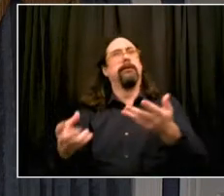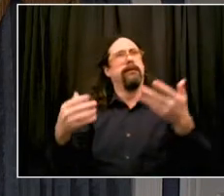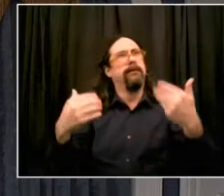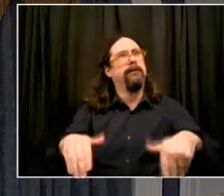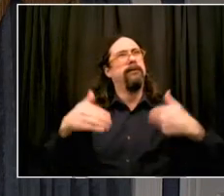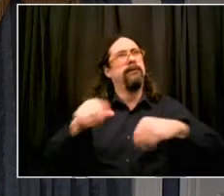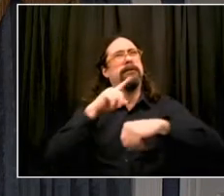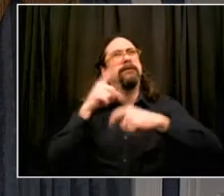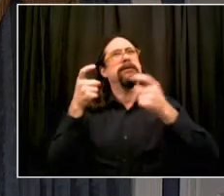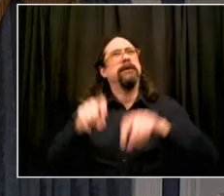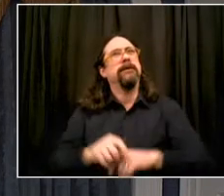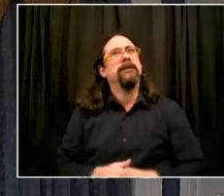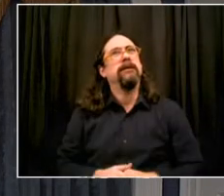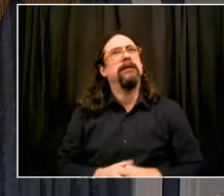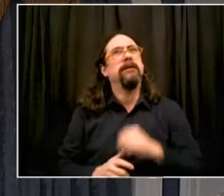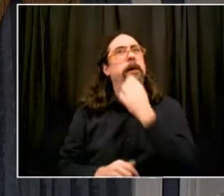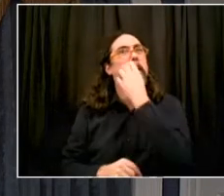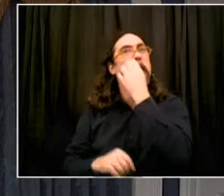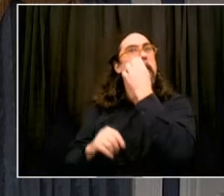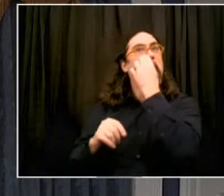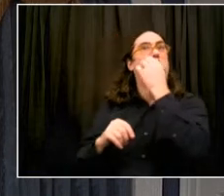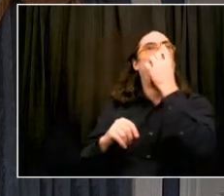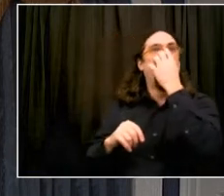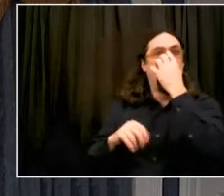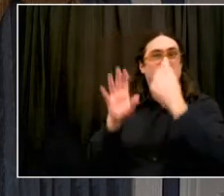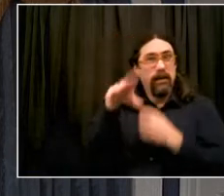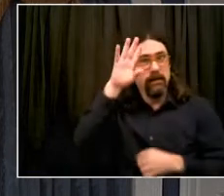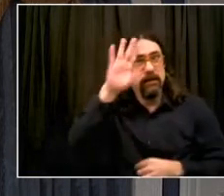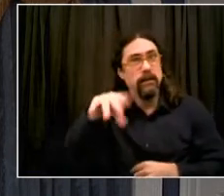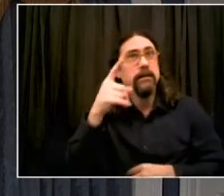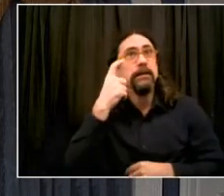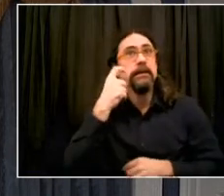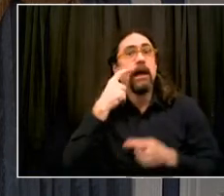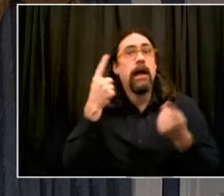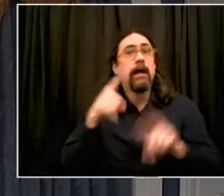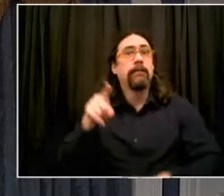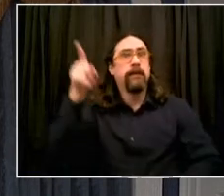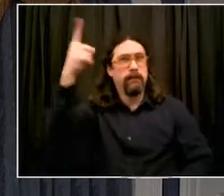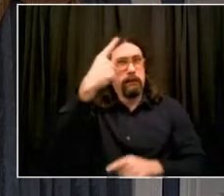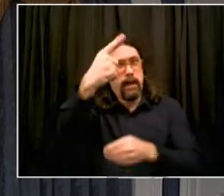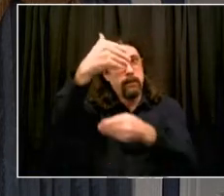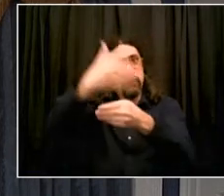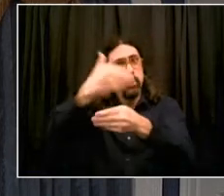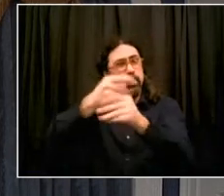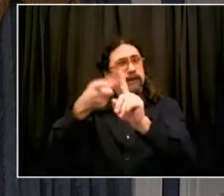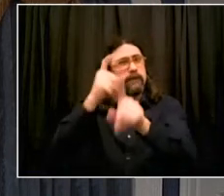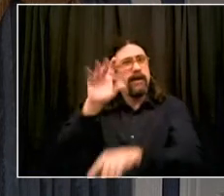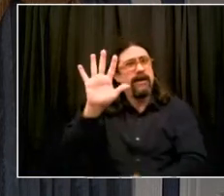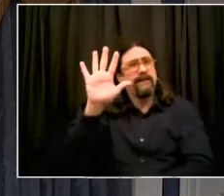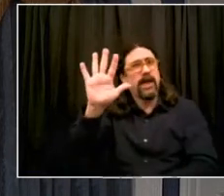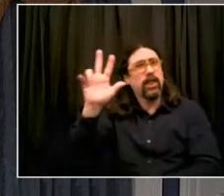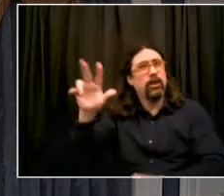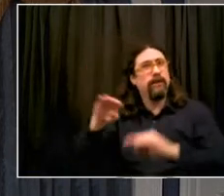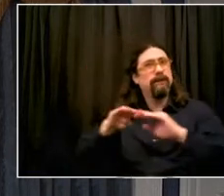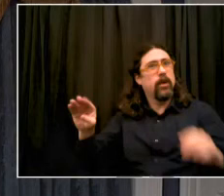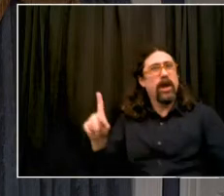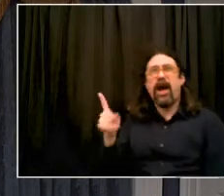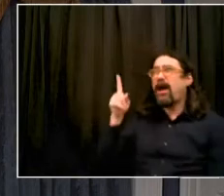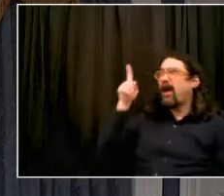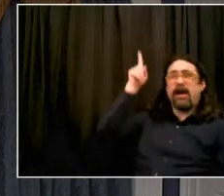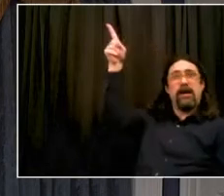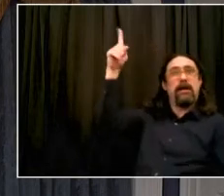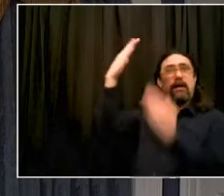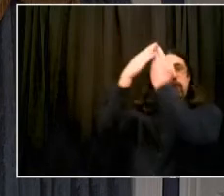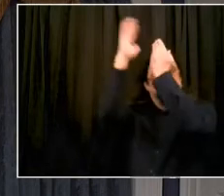there. And recently, shards of ice have been falling from some of the high-rise buildings in the area. So do you think